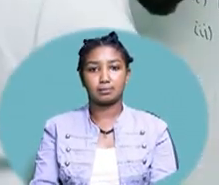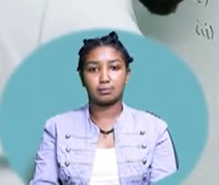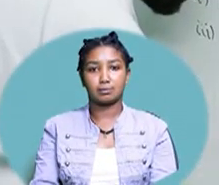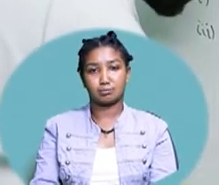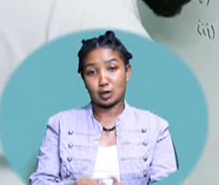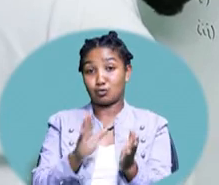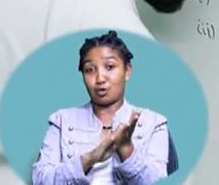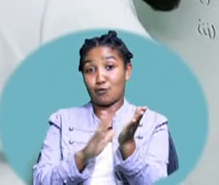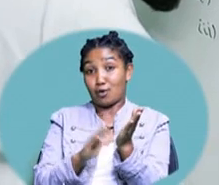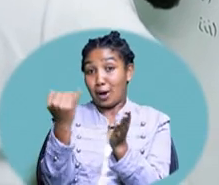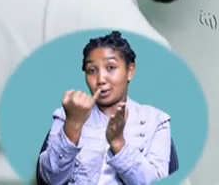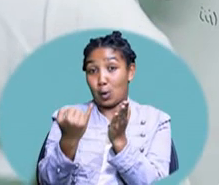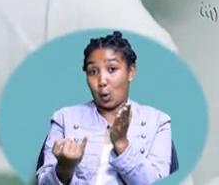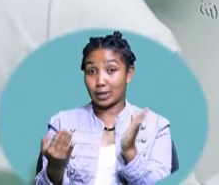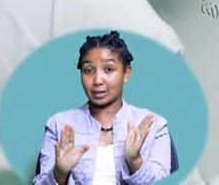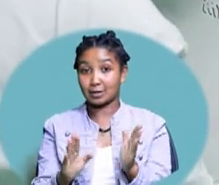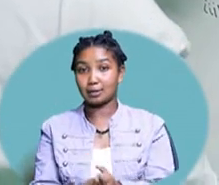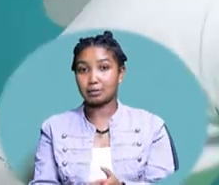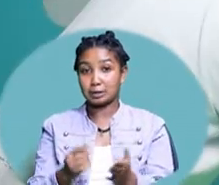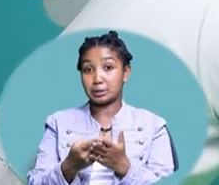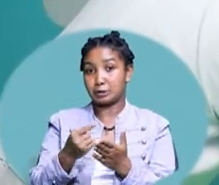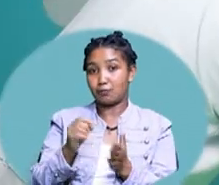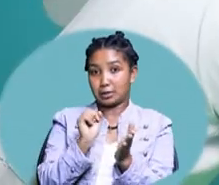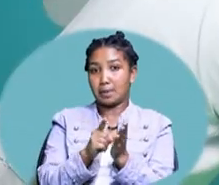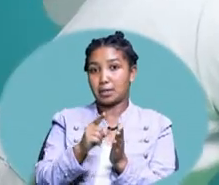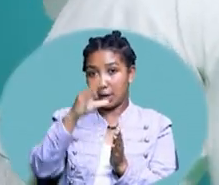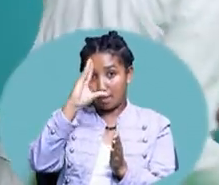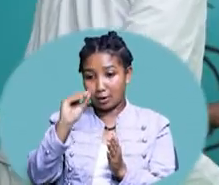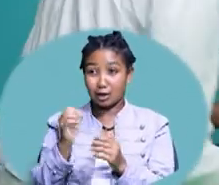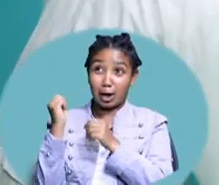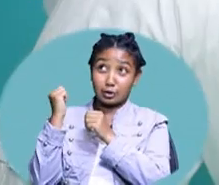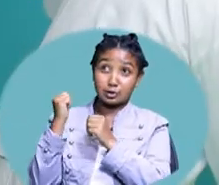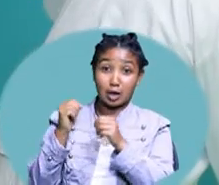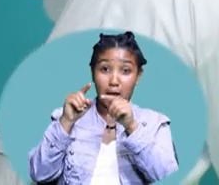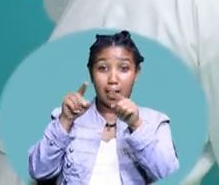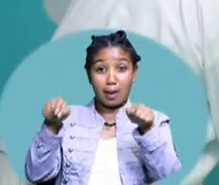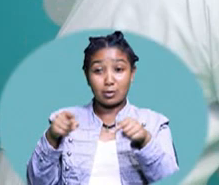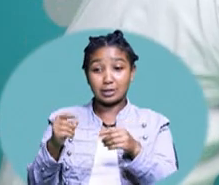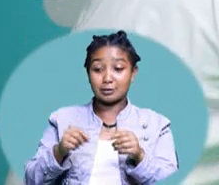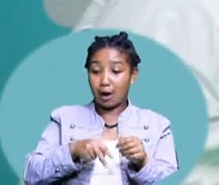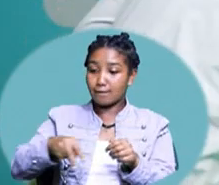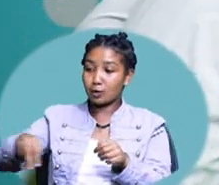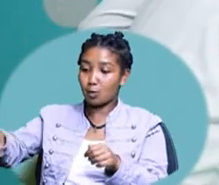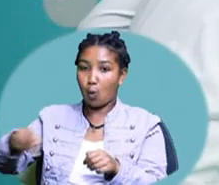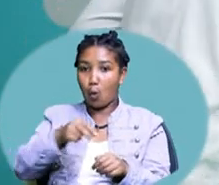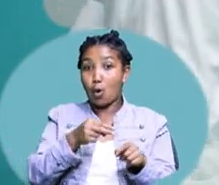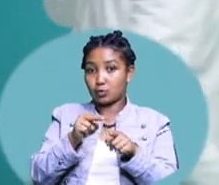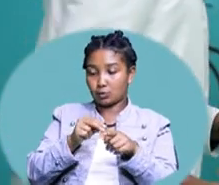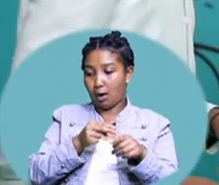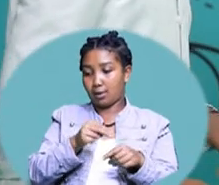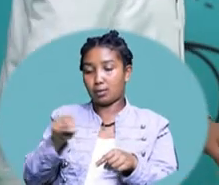Sorry for my drawing. Let's say that this is a man. It carries a box and it travels